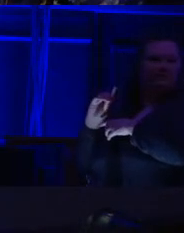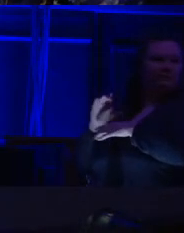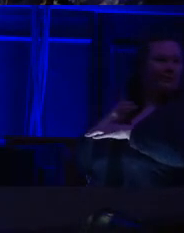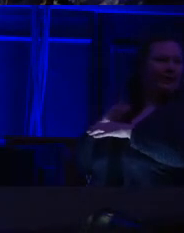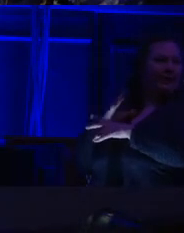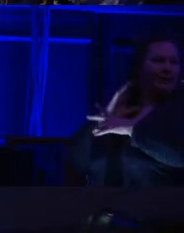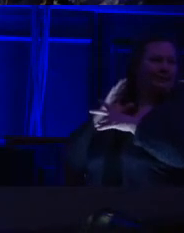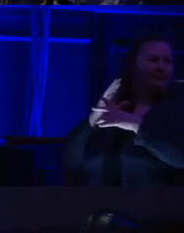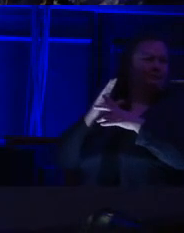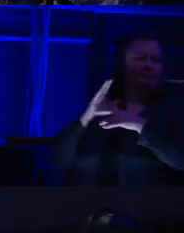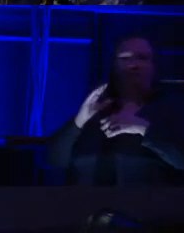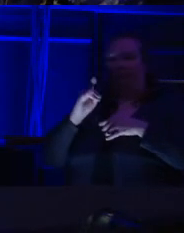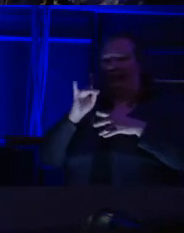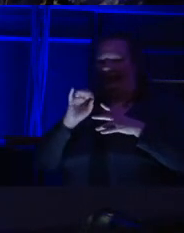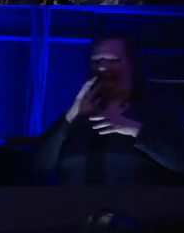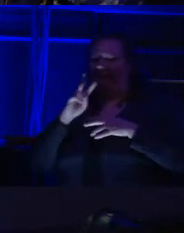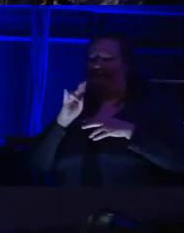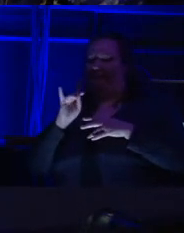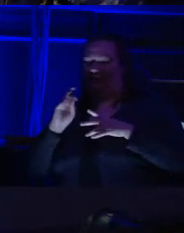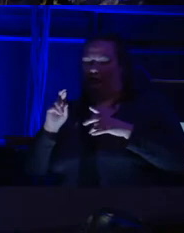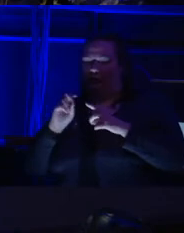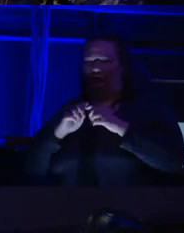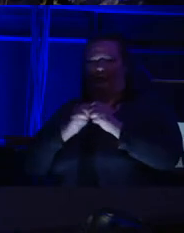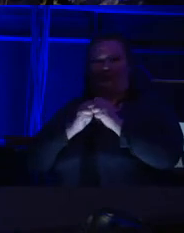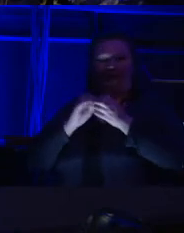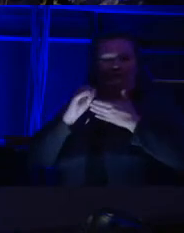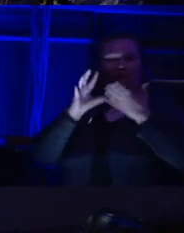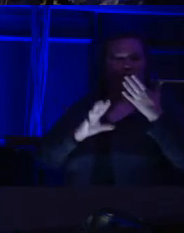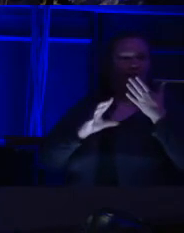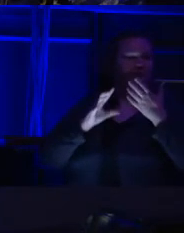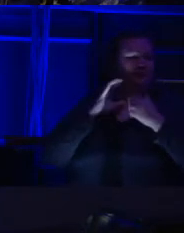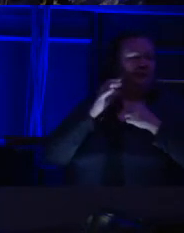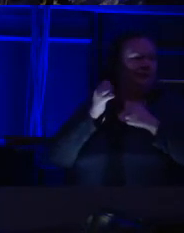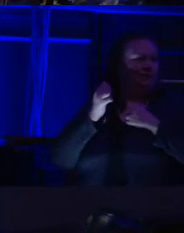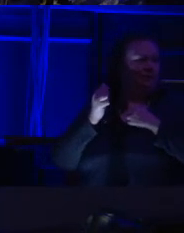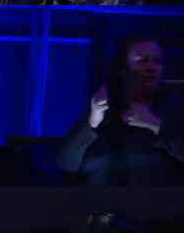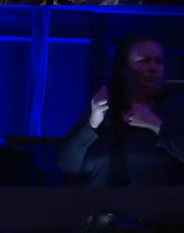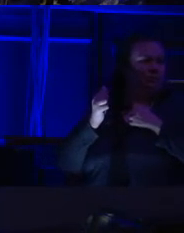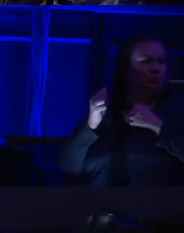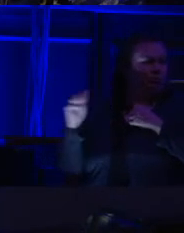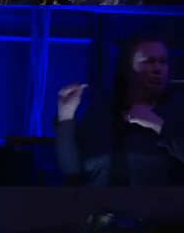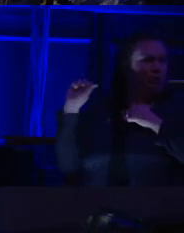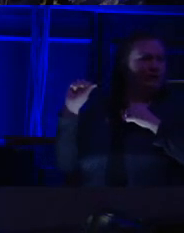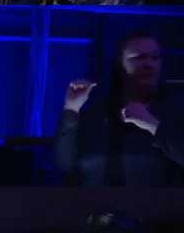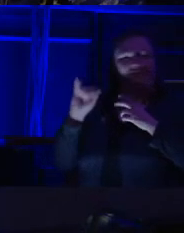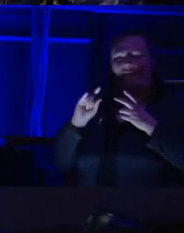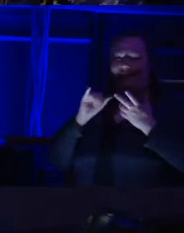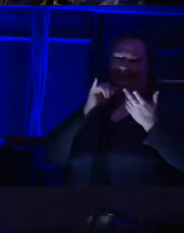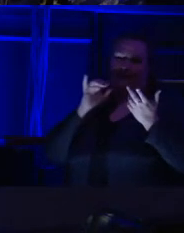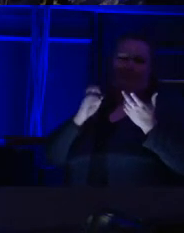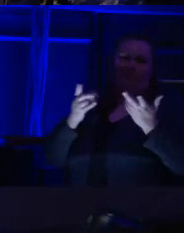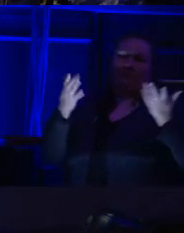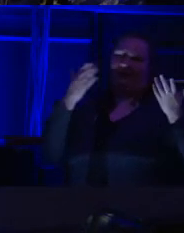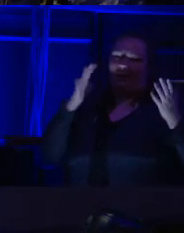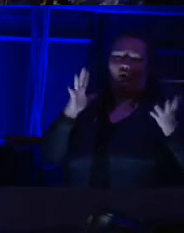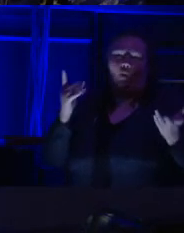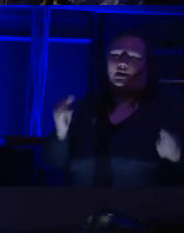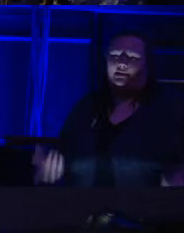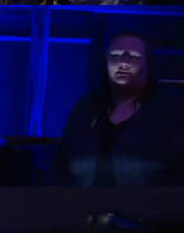the victors next to students protesting, if that isn't Michigan, I don't know what